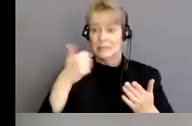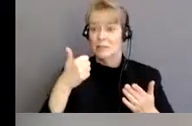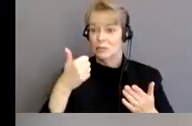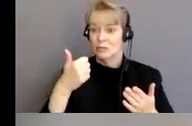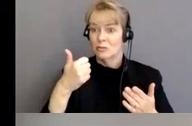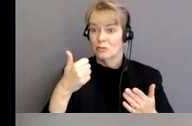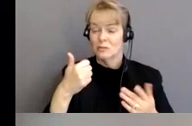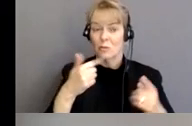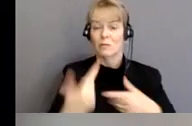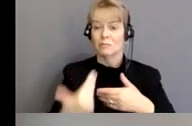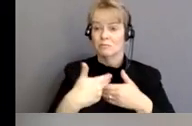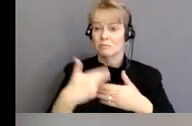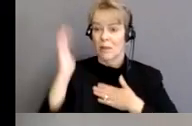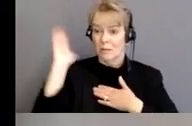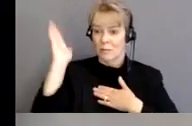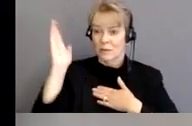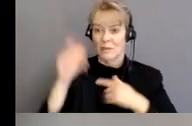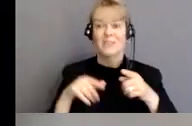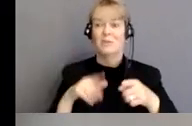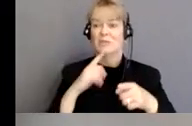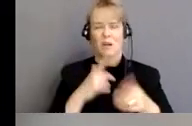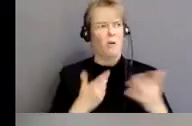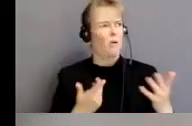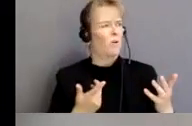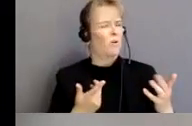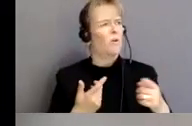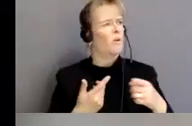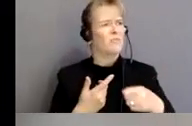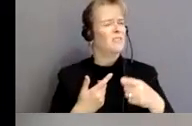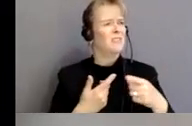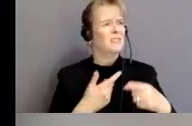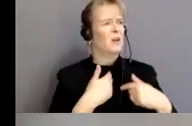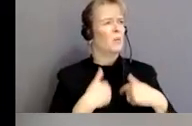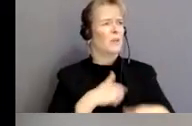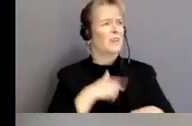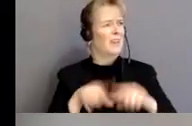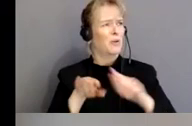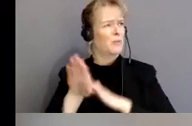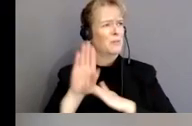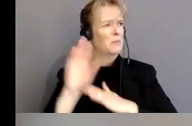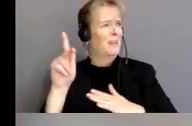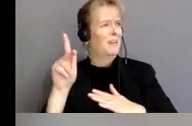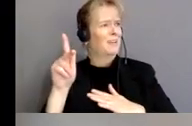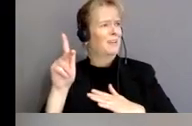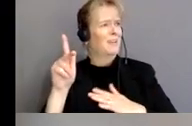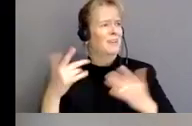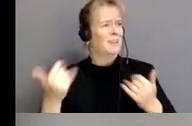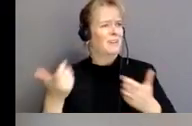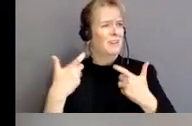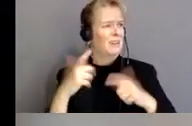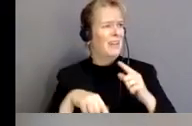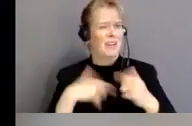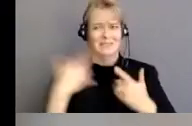on my presentations and they're saying, you know what, we're being told we can't go to the bank. Now I have to go online. I'm not